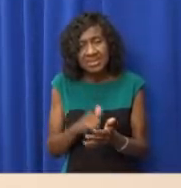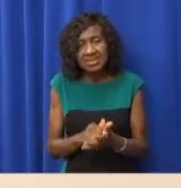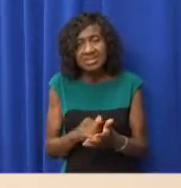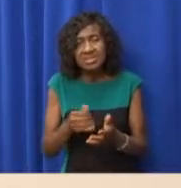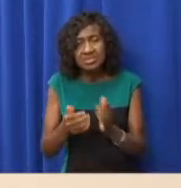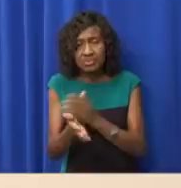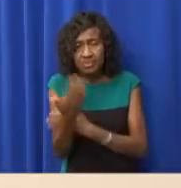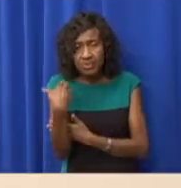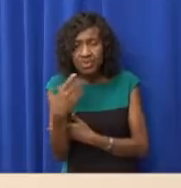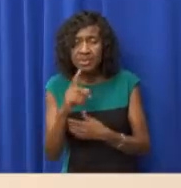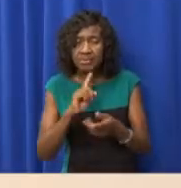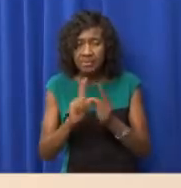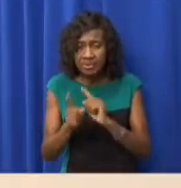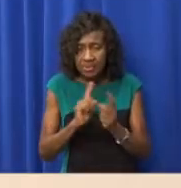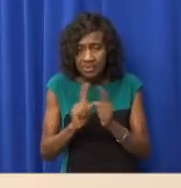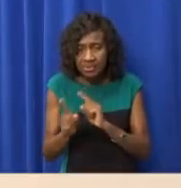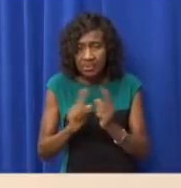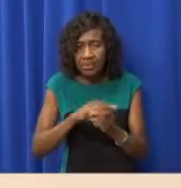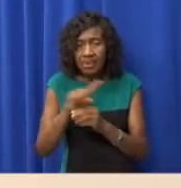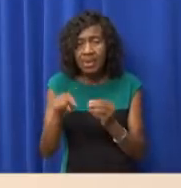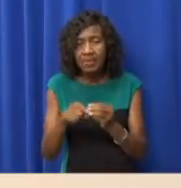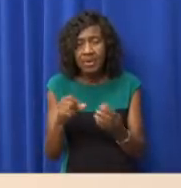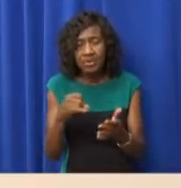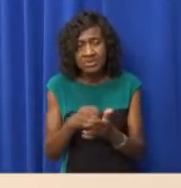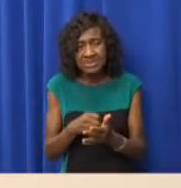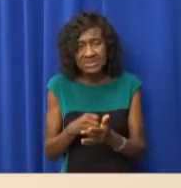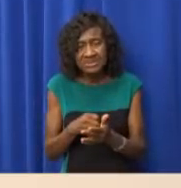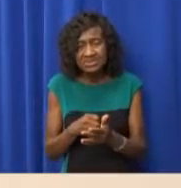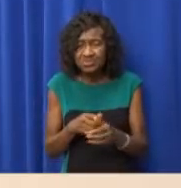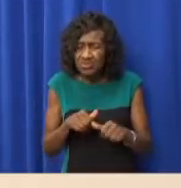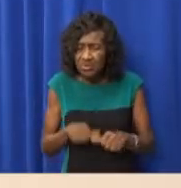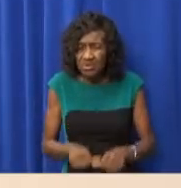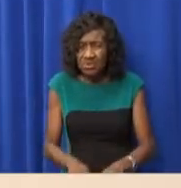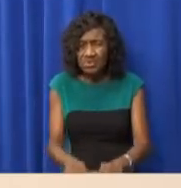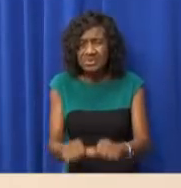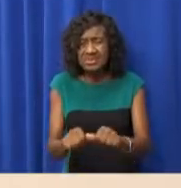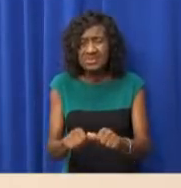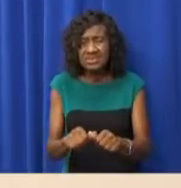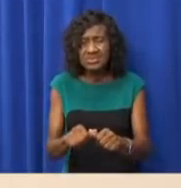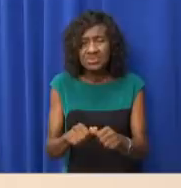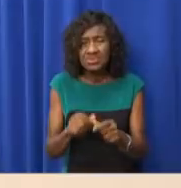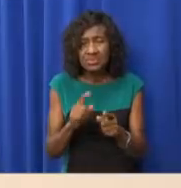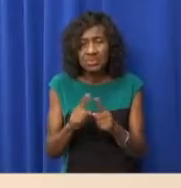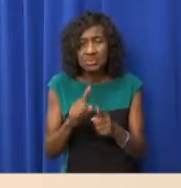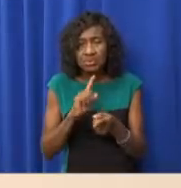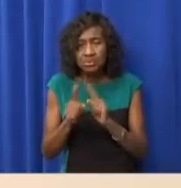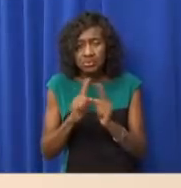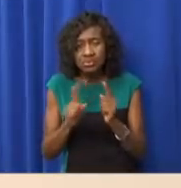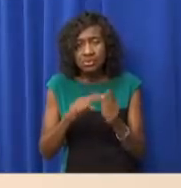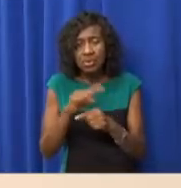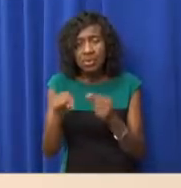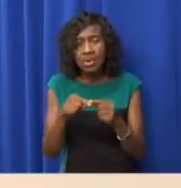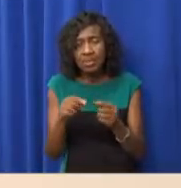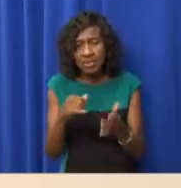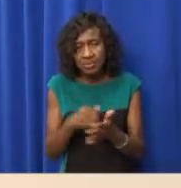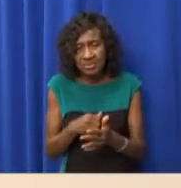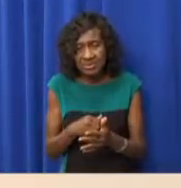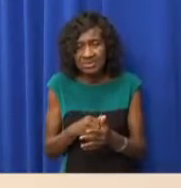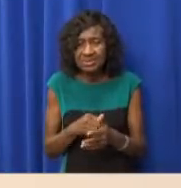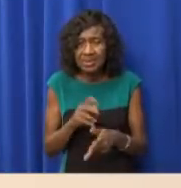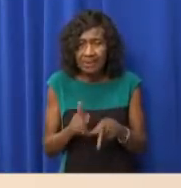we'll continue over the course of the next week. Because people are writing to us, so we're getting pretty good information